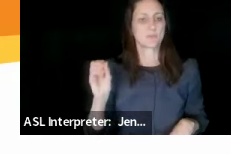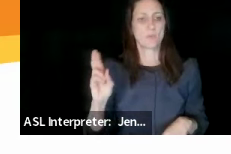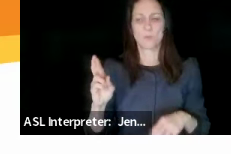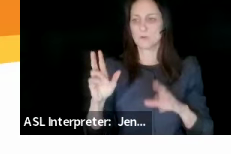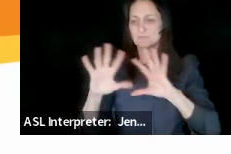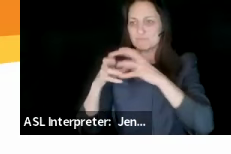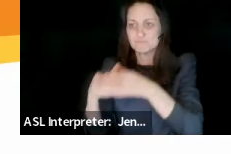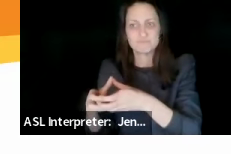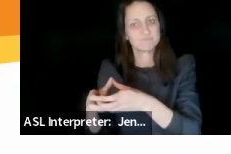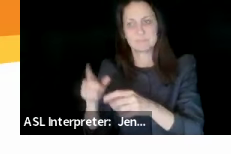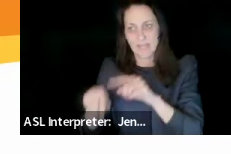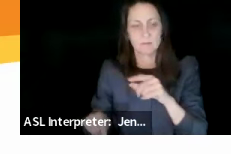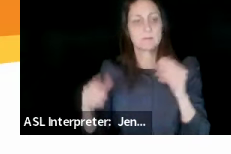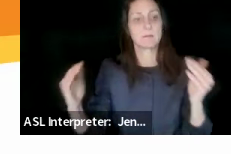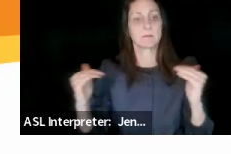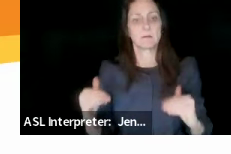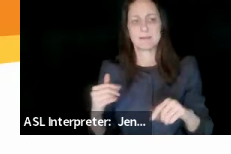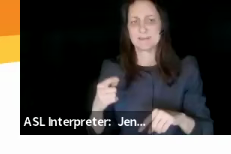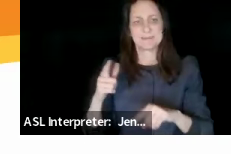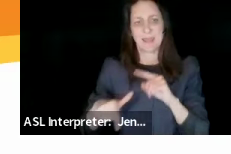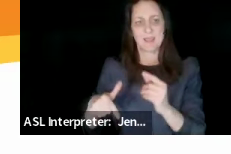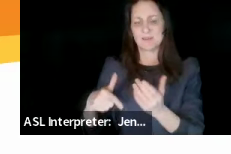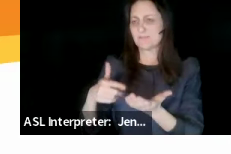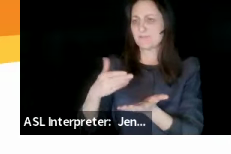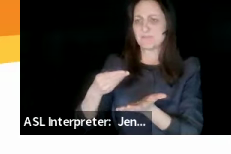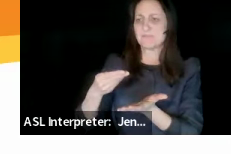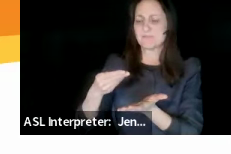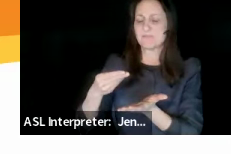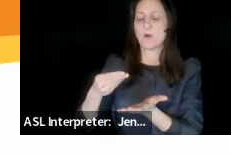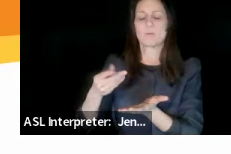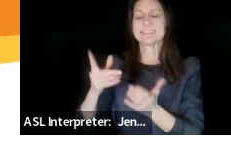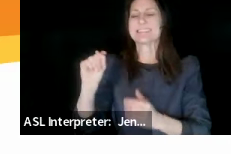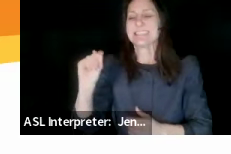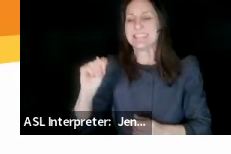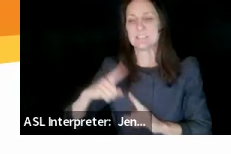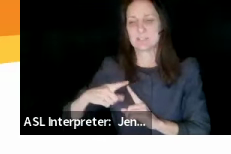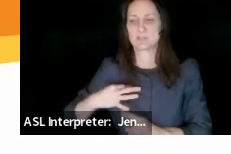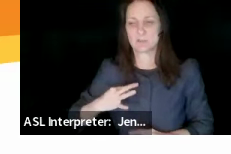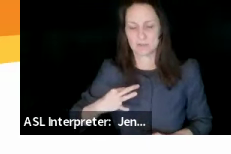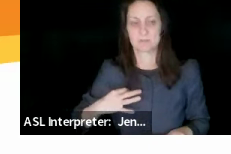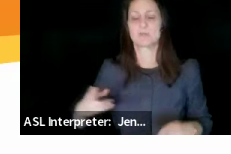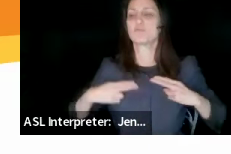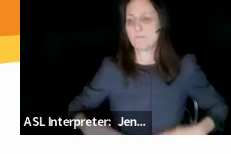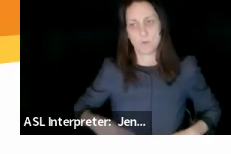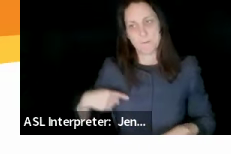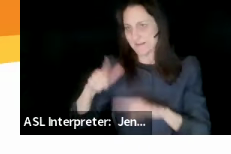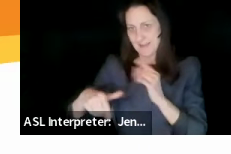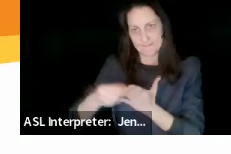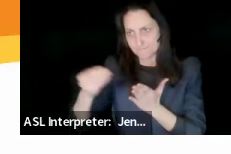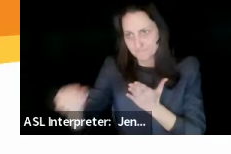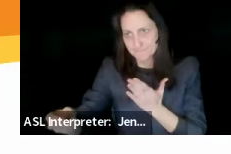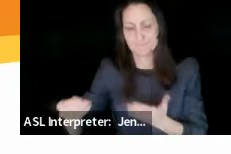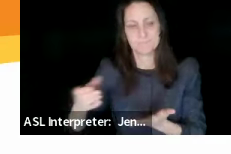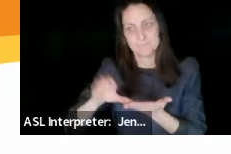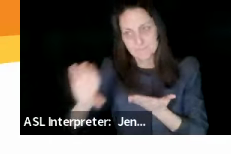any type of research. We cannot fund rehabilitative therapy. However, if there are programs that assist people living